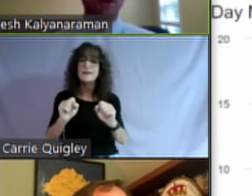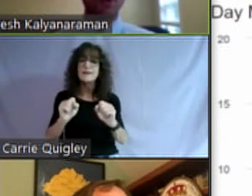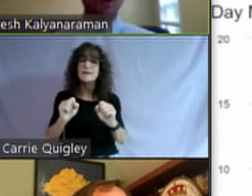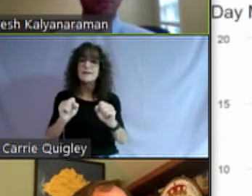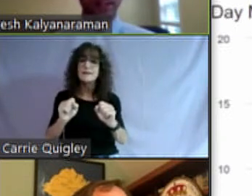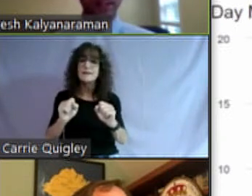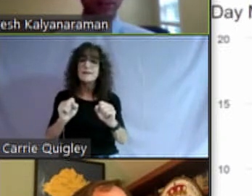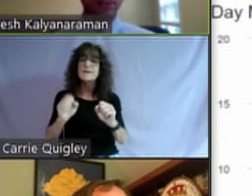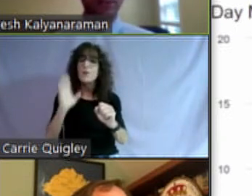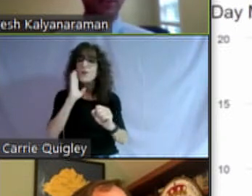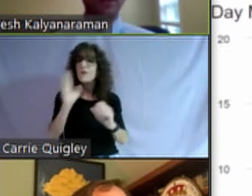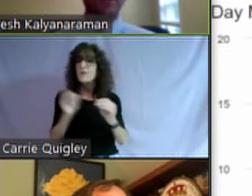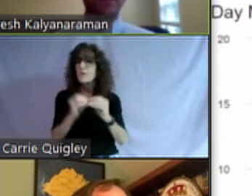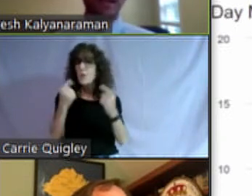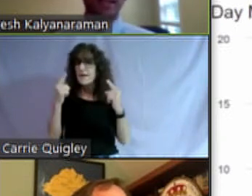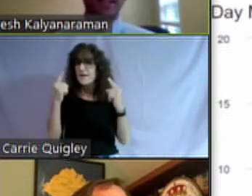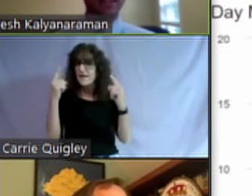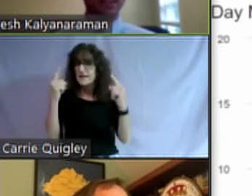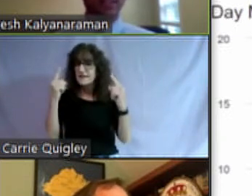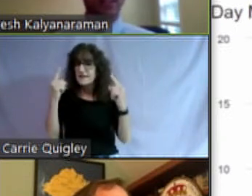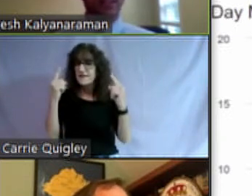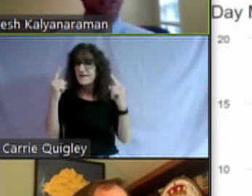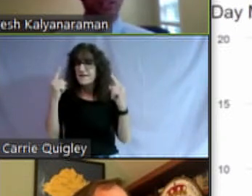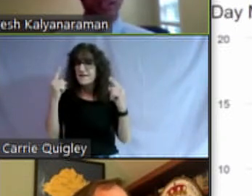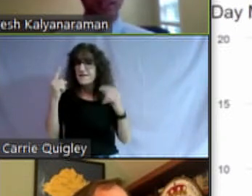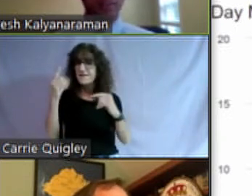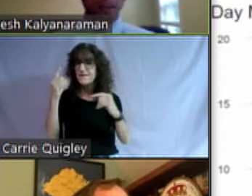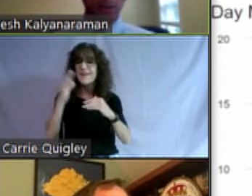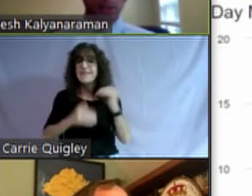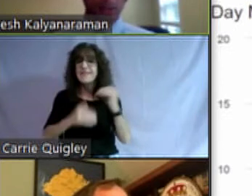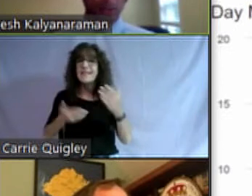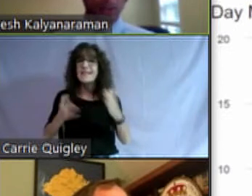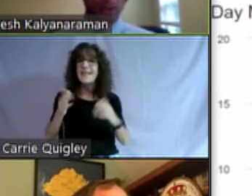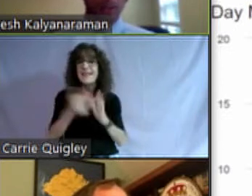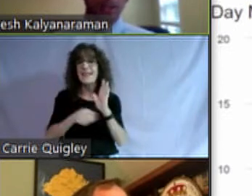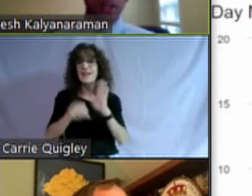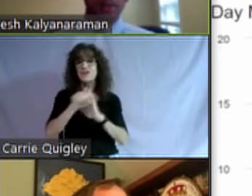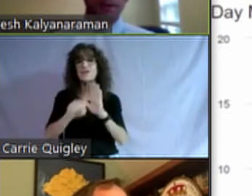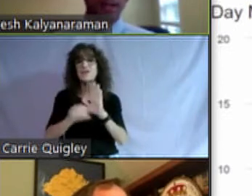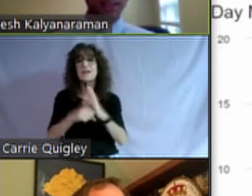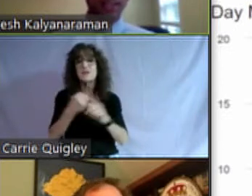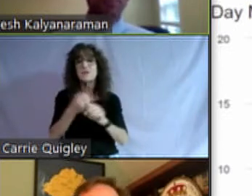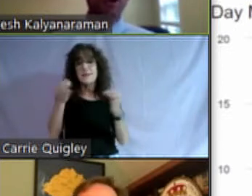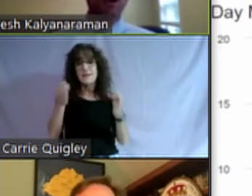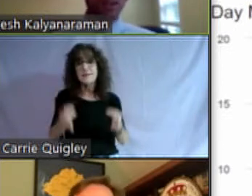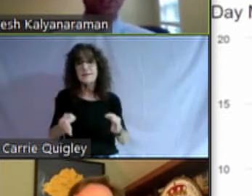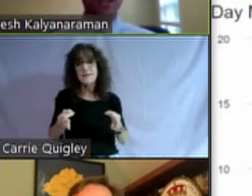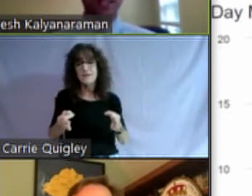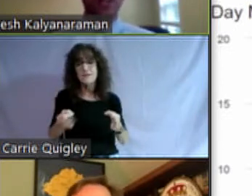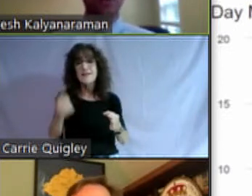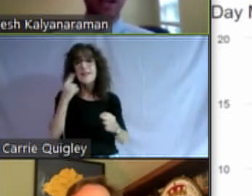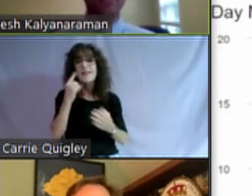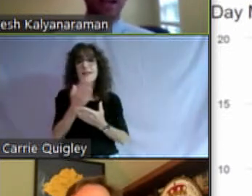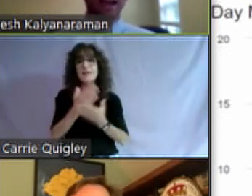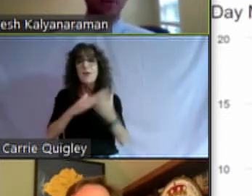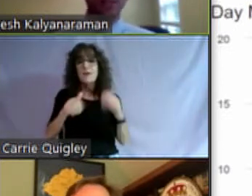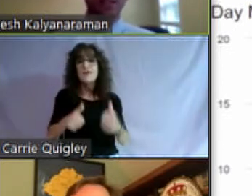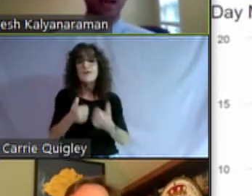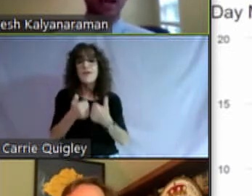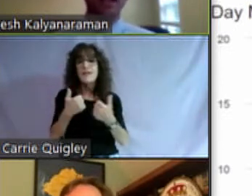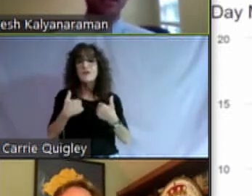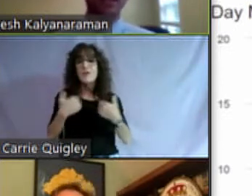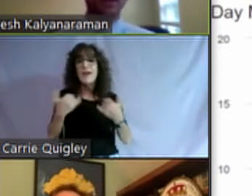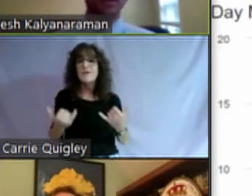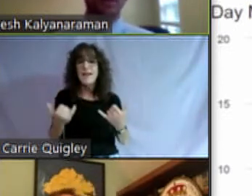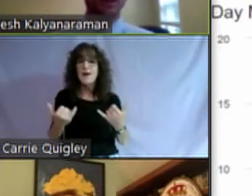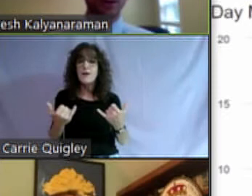been far more effective than leaving it to each state to make those decisions. And I think that's part of the challenge we have now, is